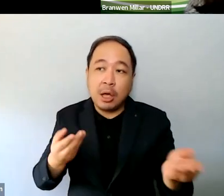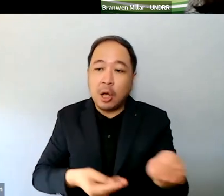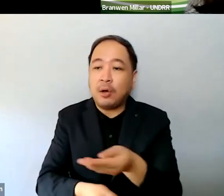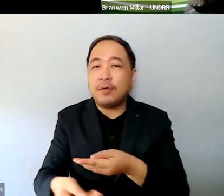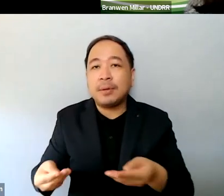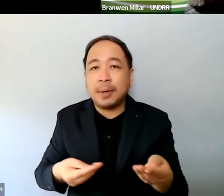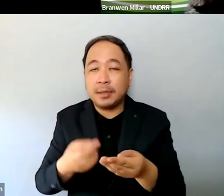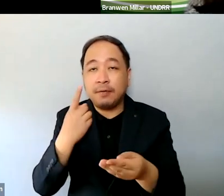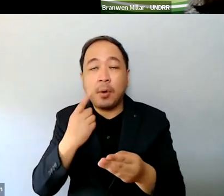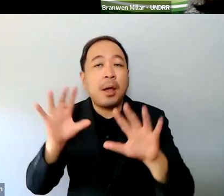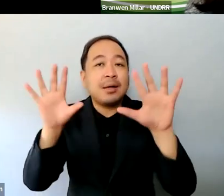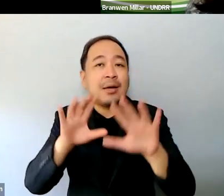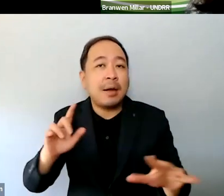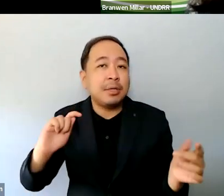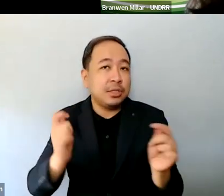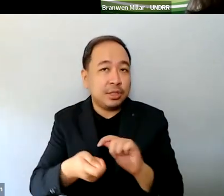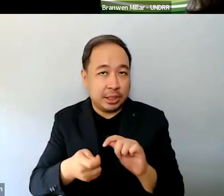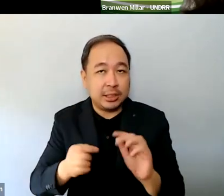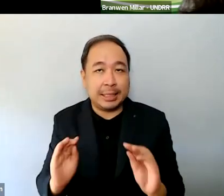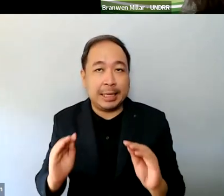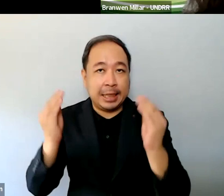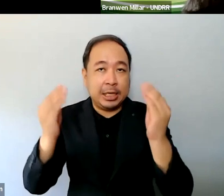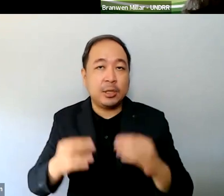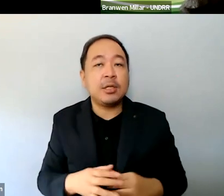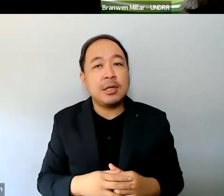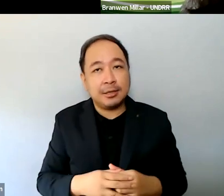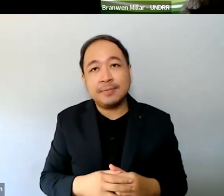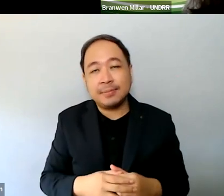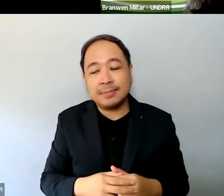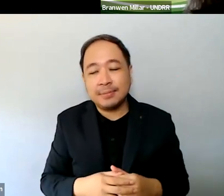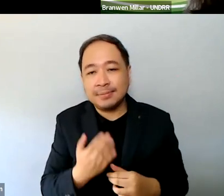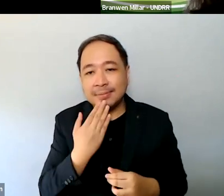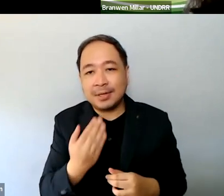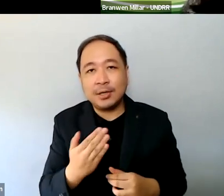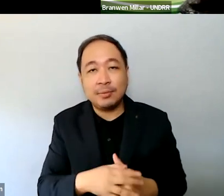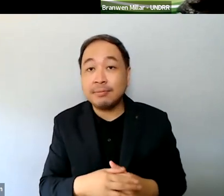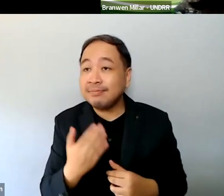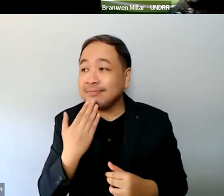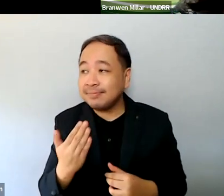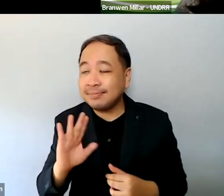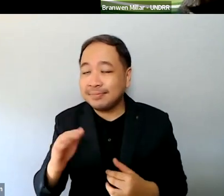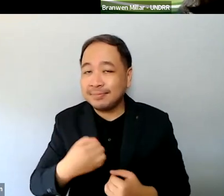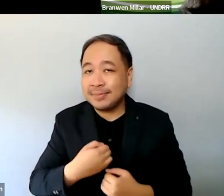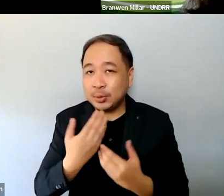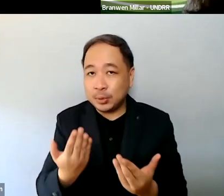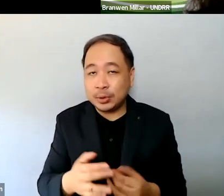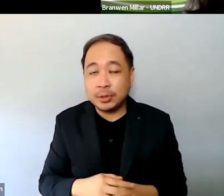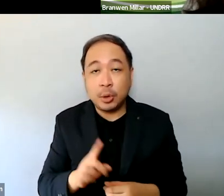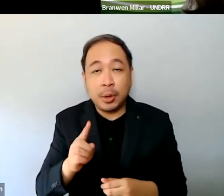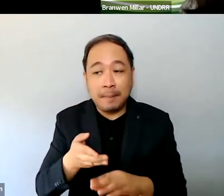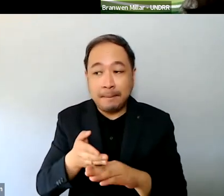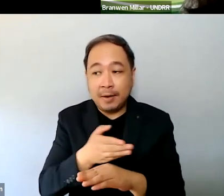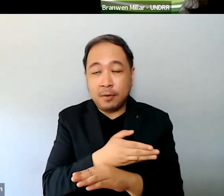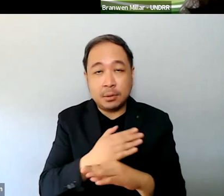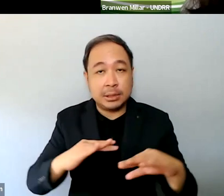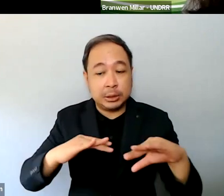Thank you very, very much. Thank you very much for sharing that. Before we close this session,